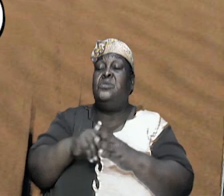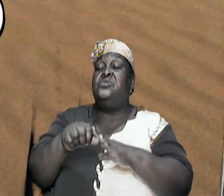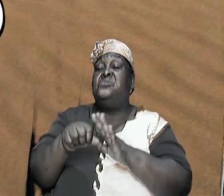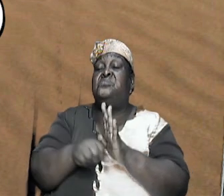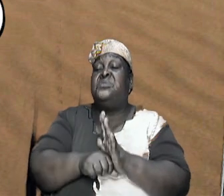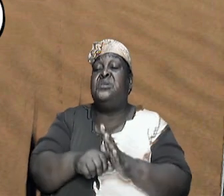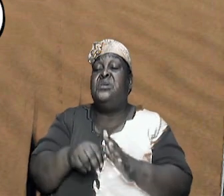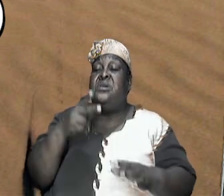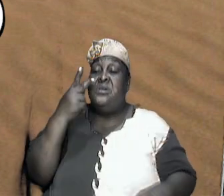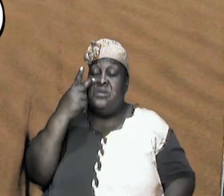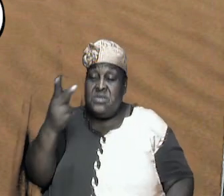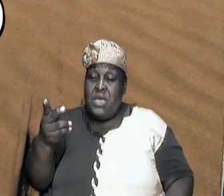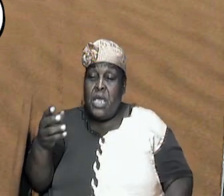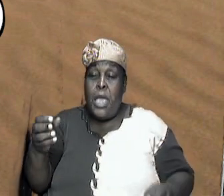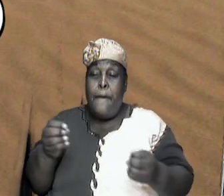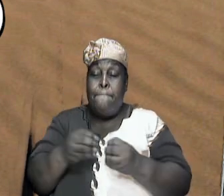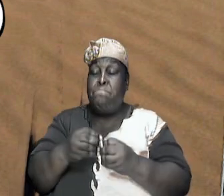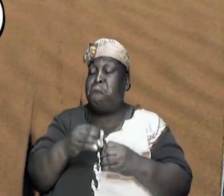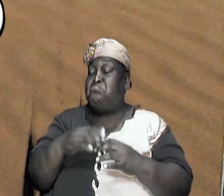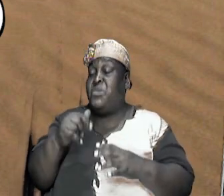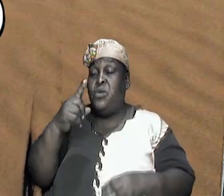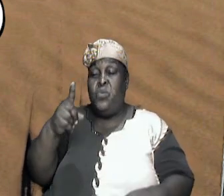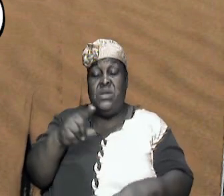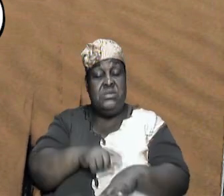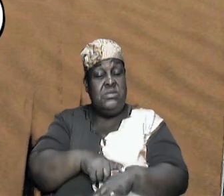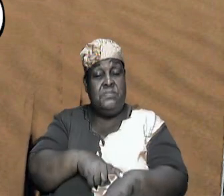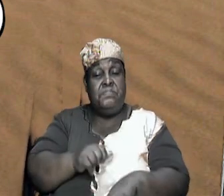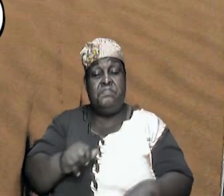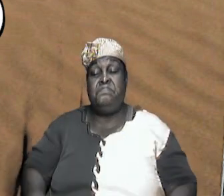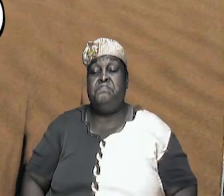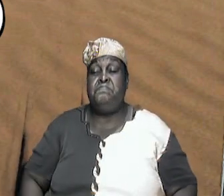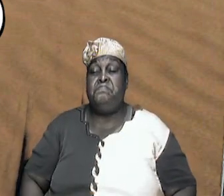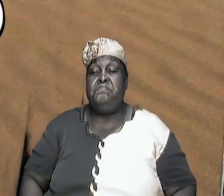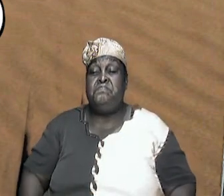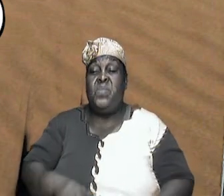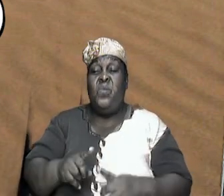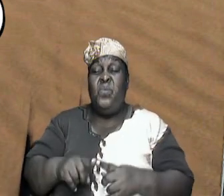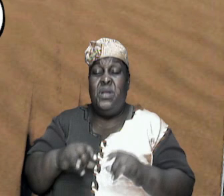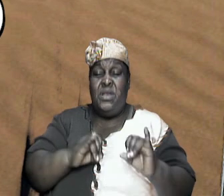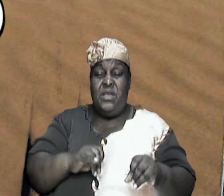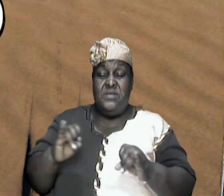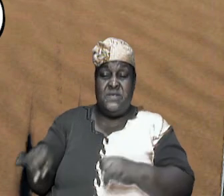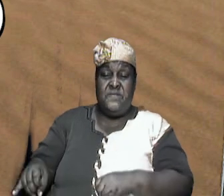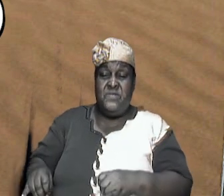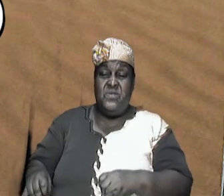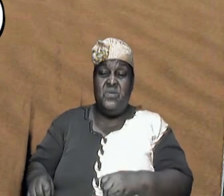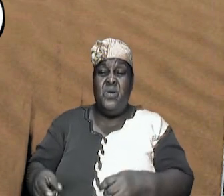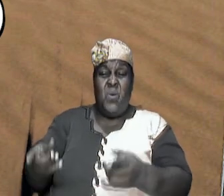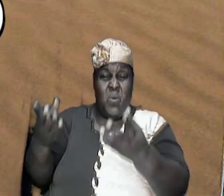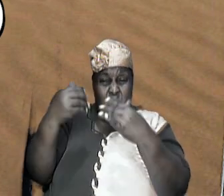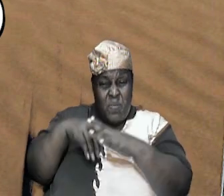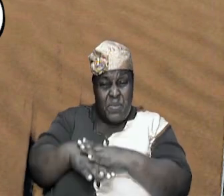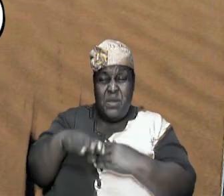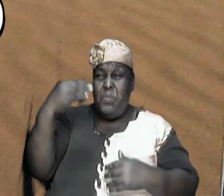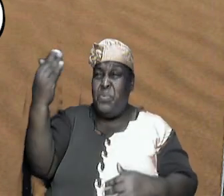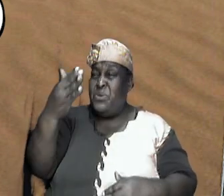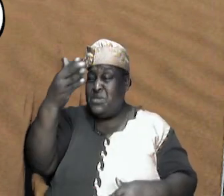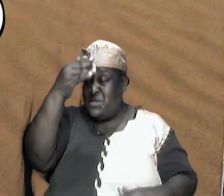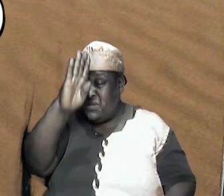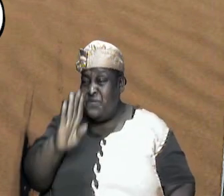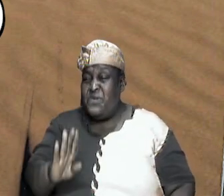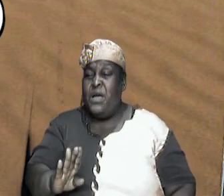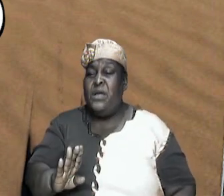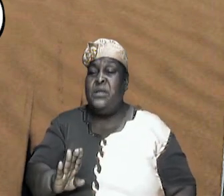have seen it more than once, that when an individual come in the presence of